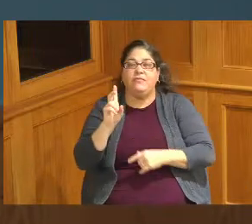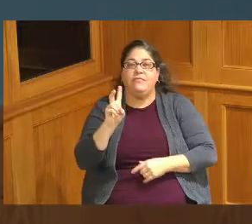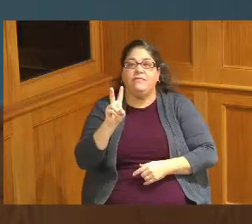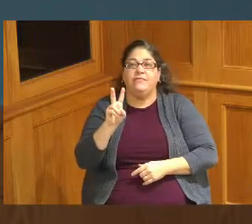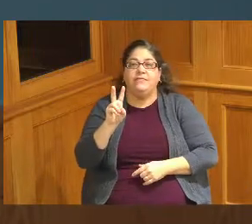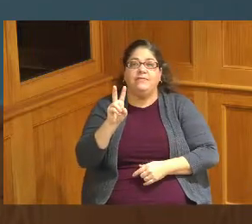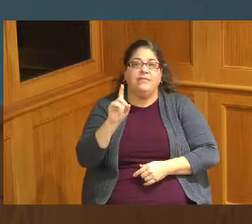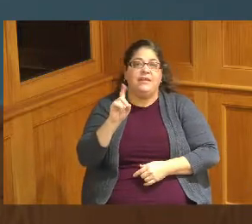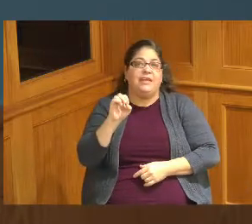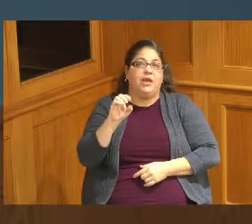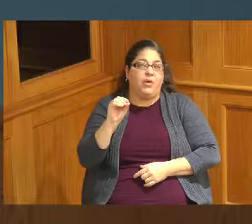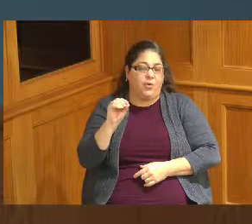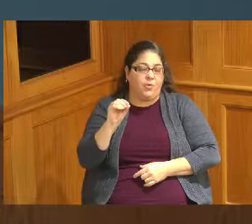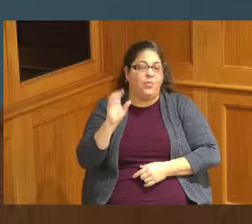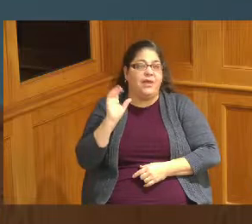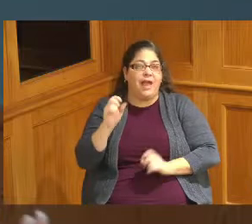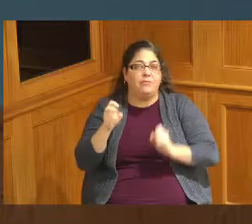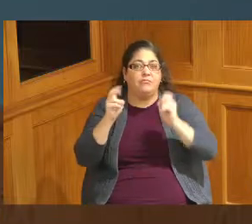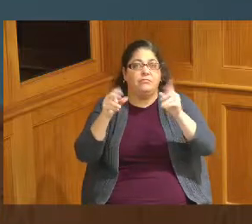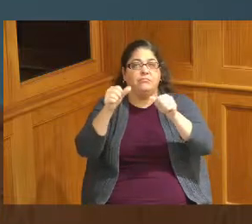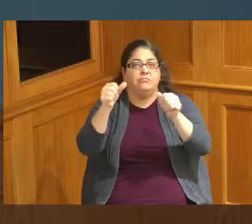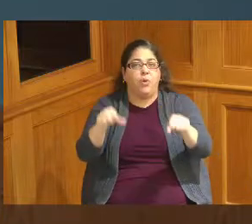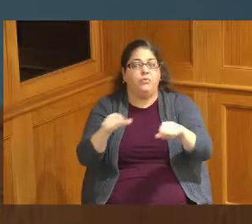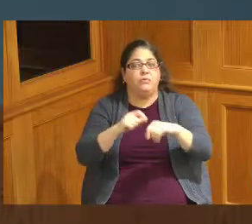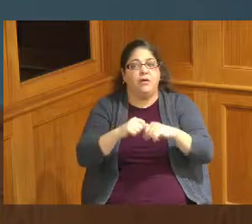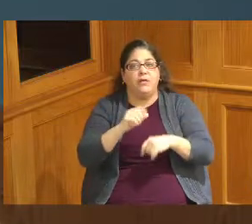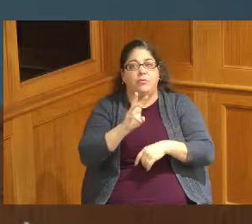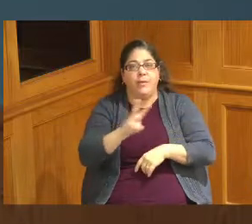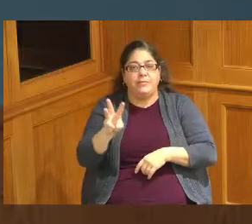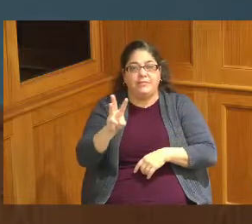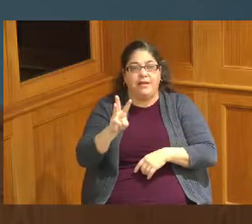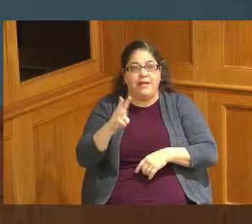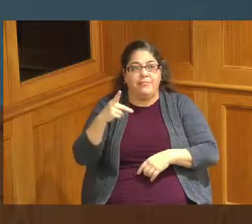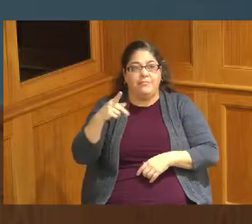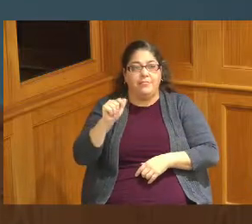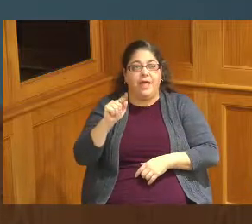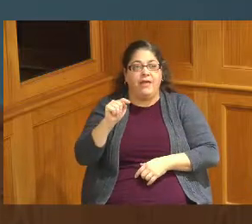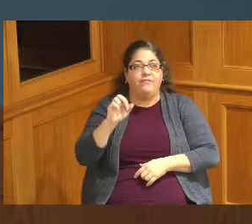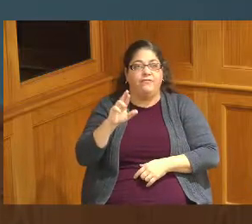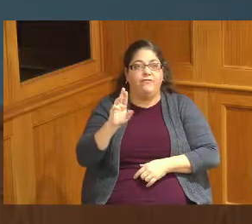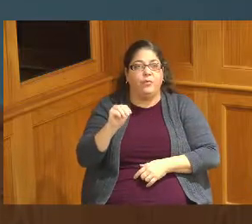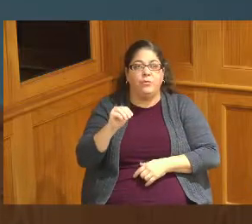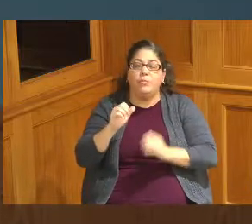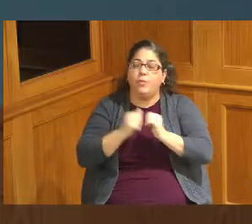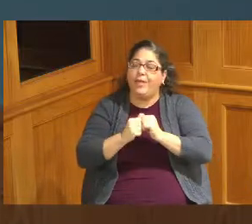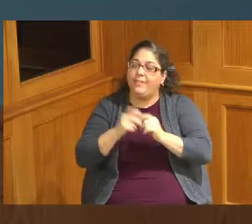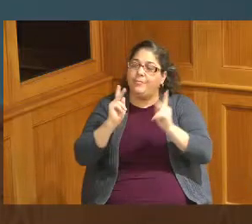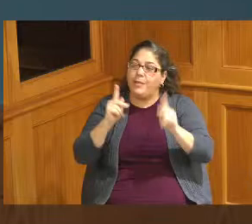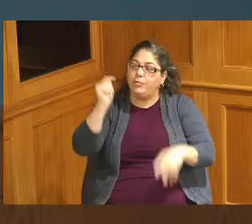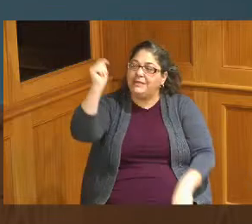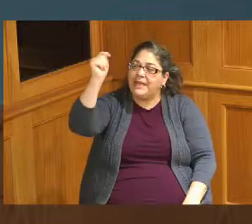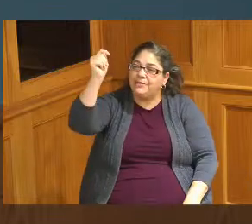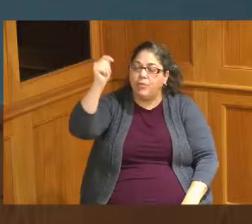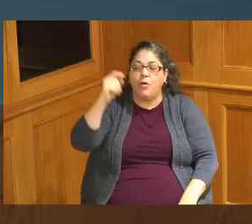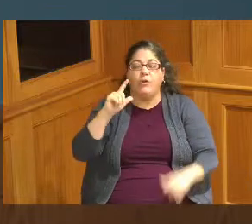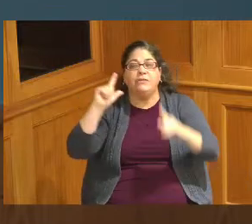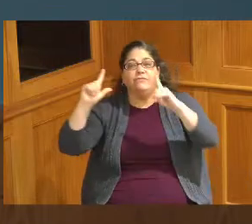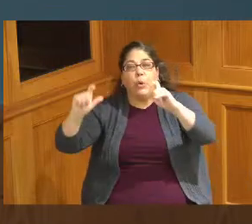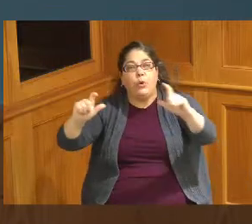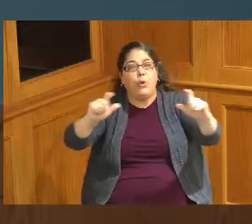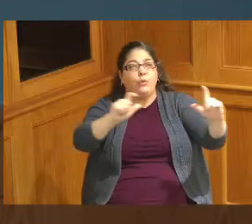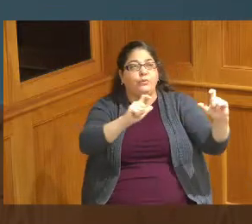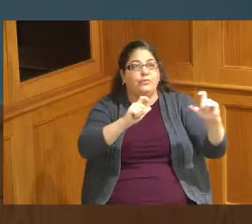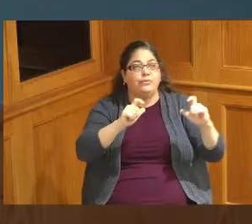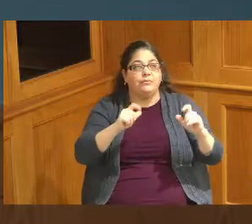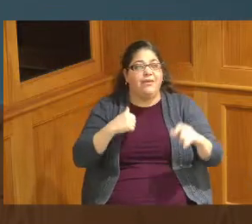our websites, our platforms, with some testimonies, some photos. We